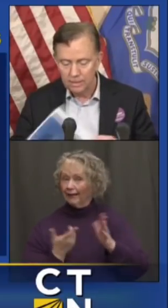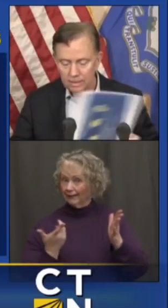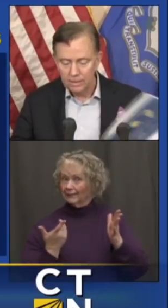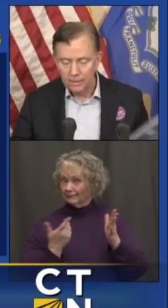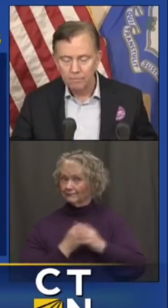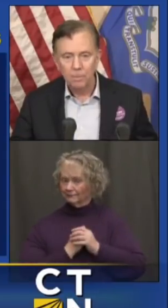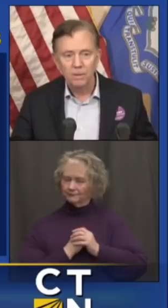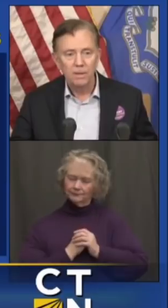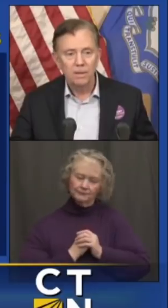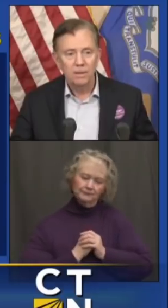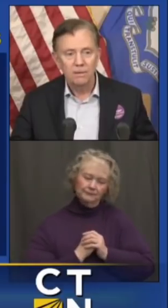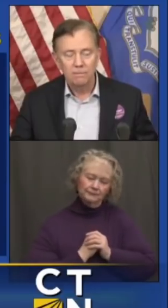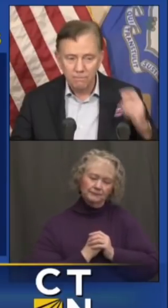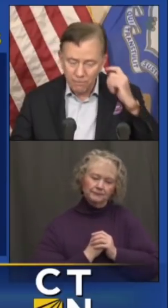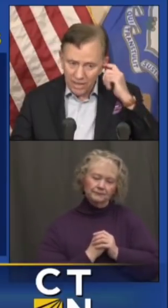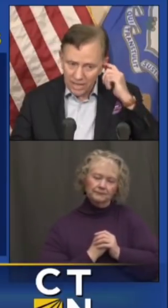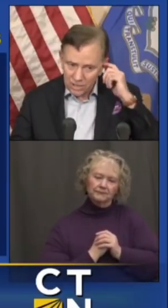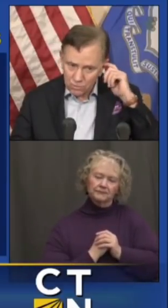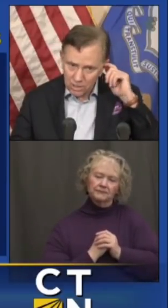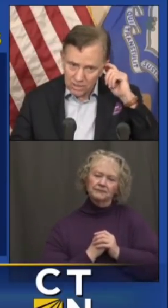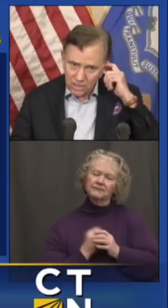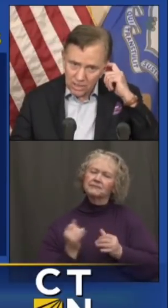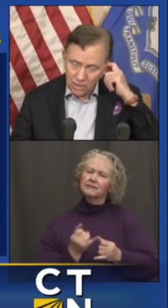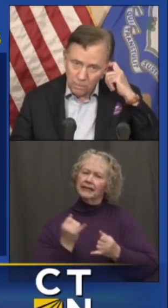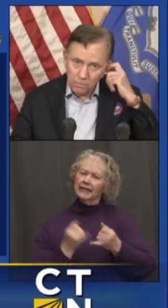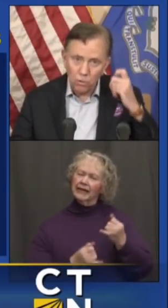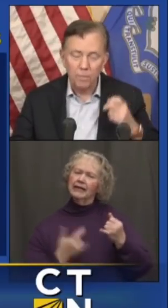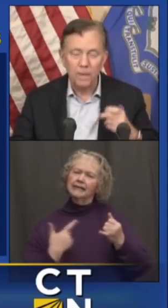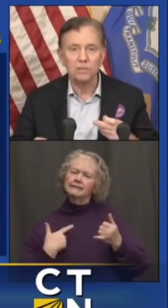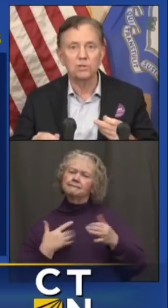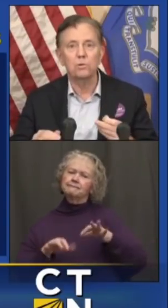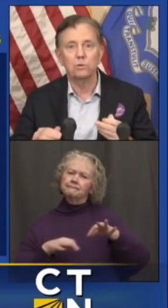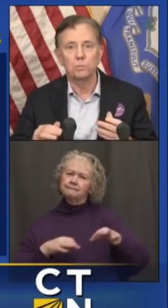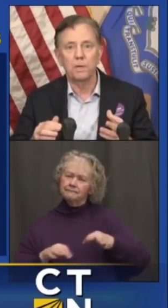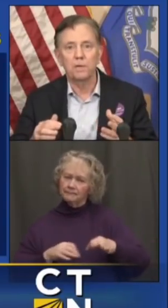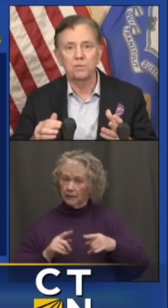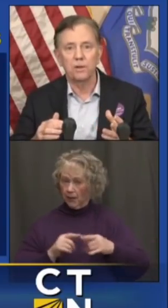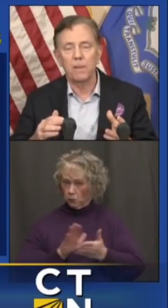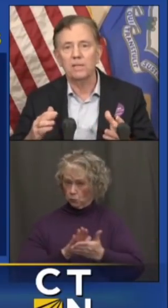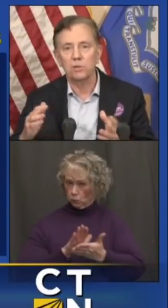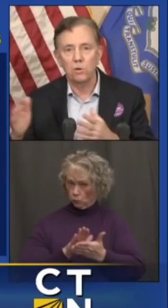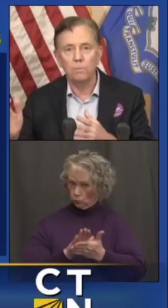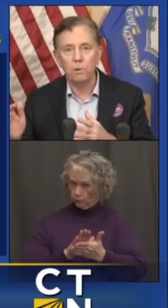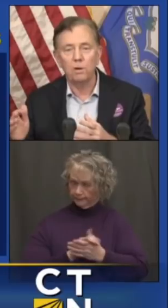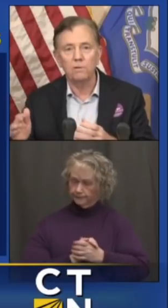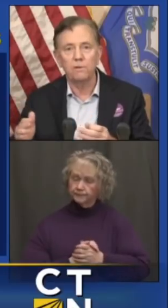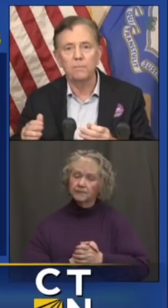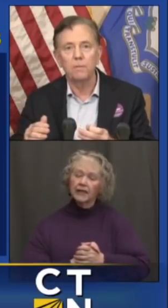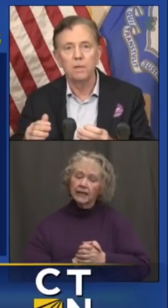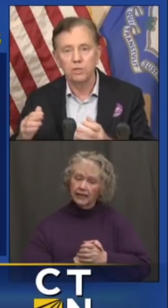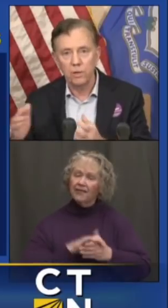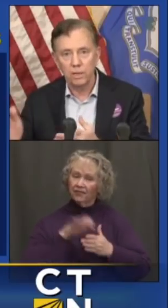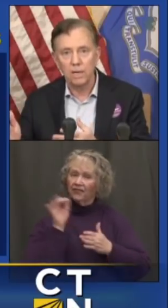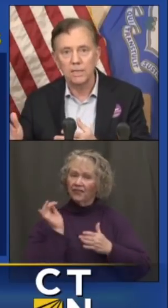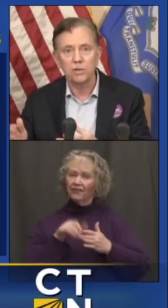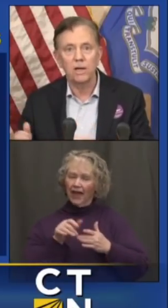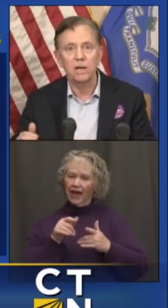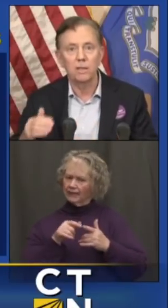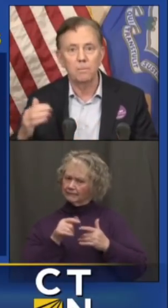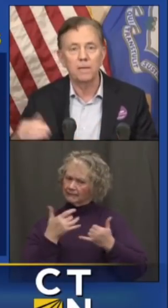I think by Thursday we're going to be talking about attendance at sports events. So you maybe have a chance to see your kid play hockey or basketball while you still have a